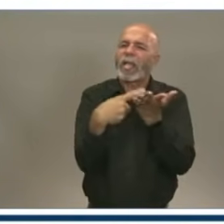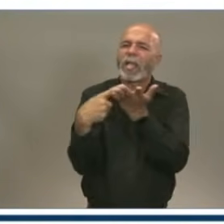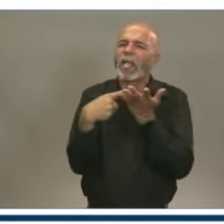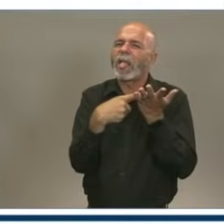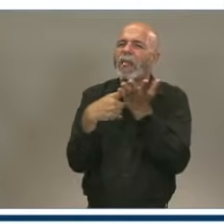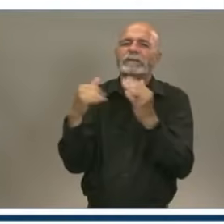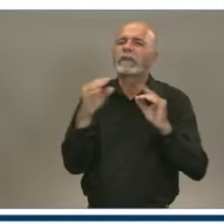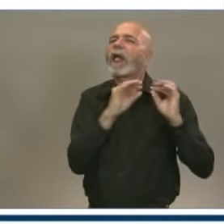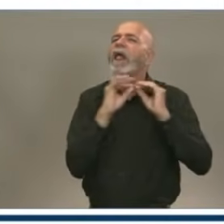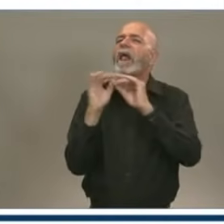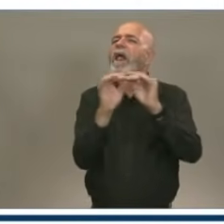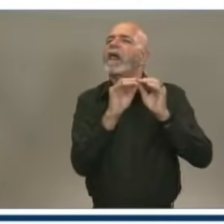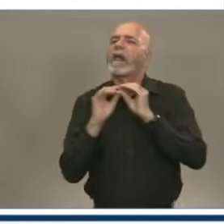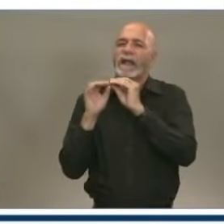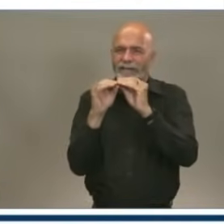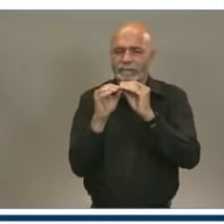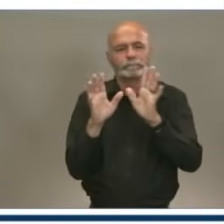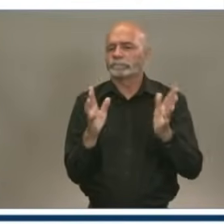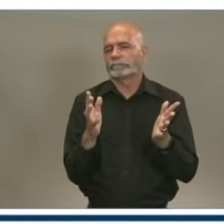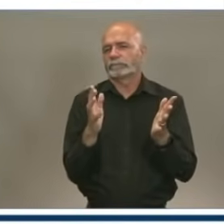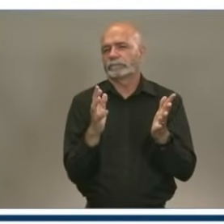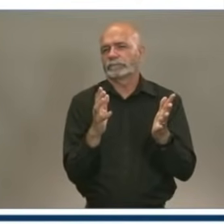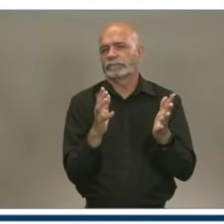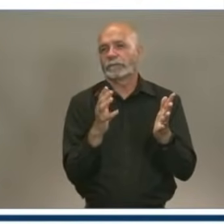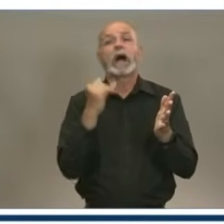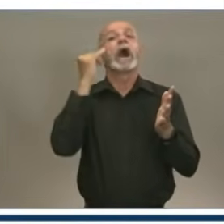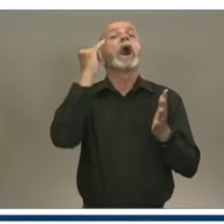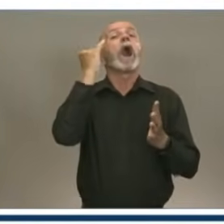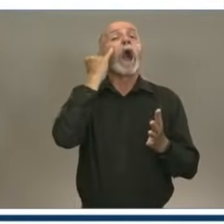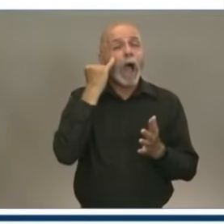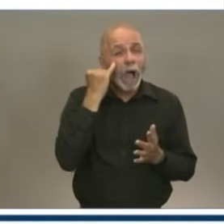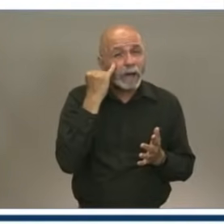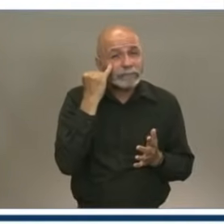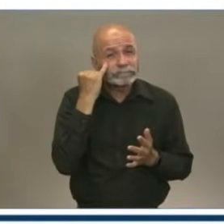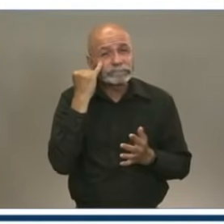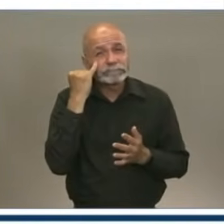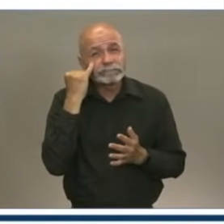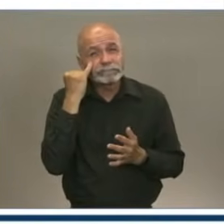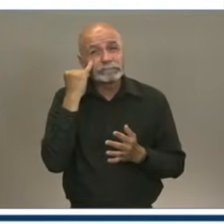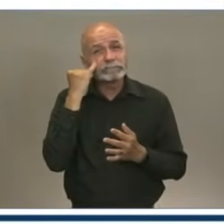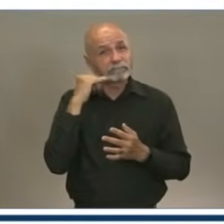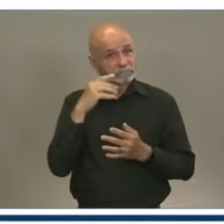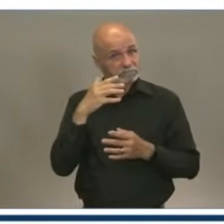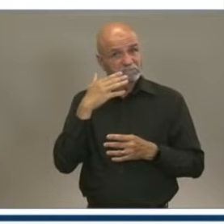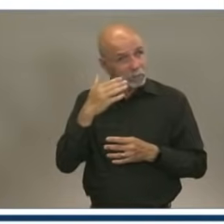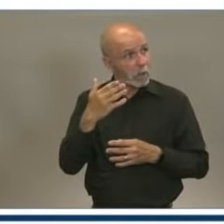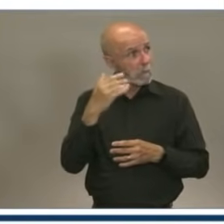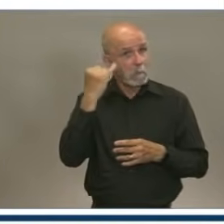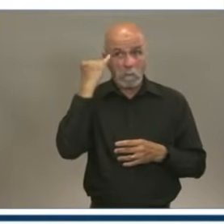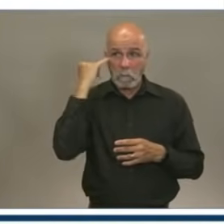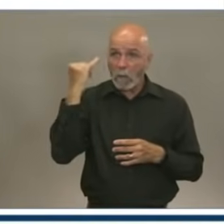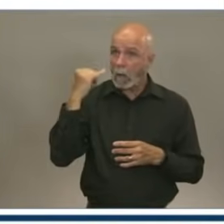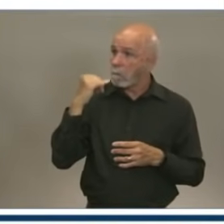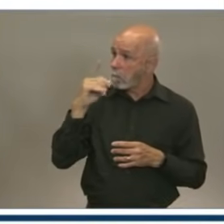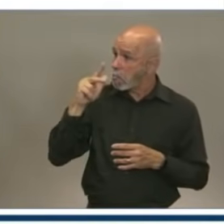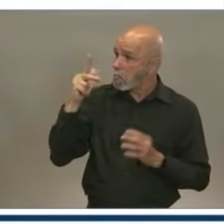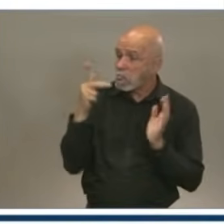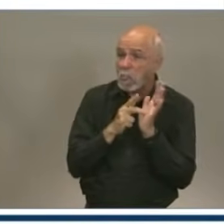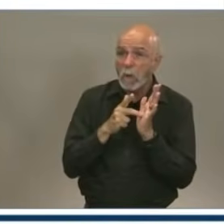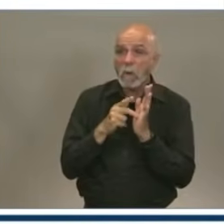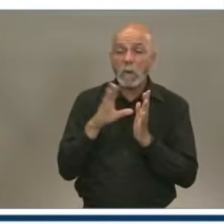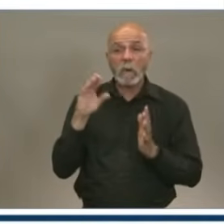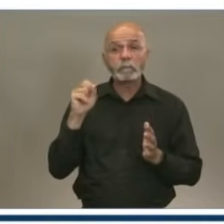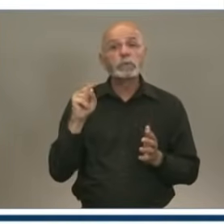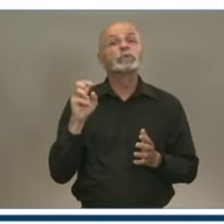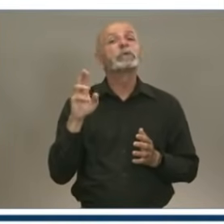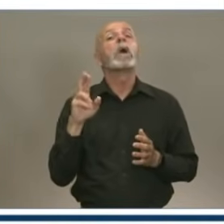on this, and we also need to understand that even if there is some incremental benefit from a third dose of vaccine, we have large parts of the world